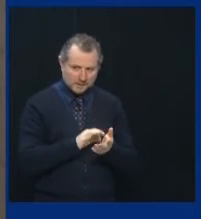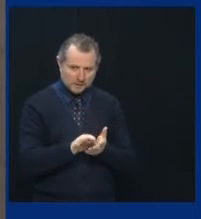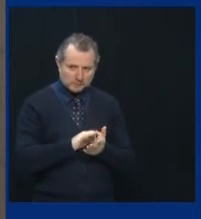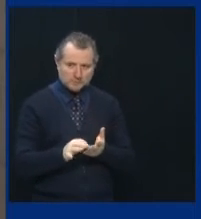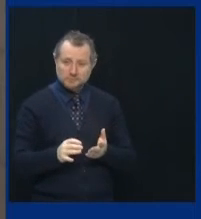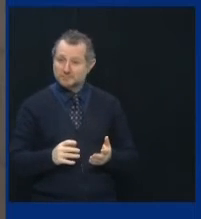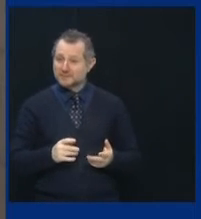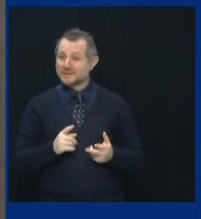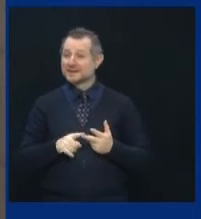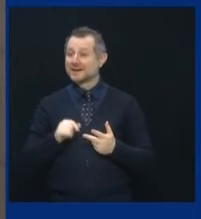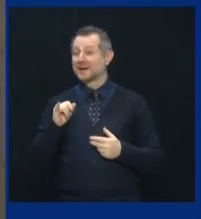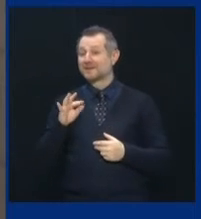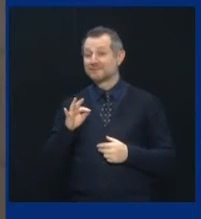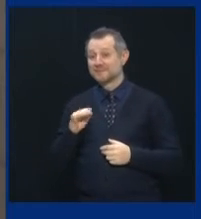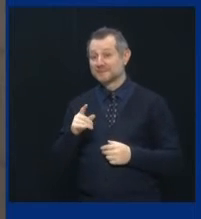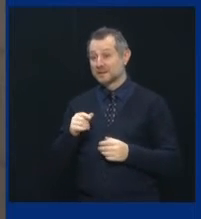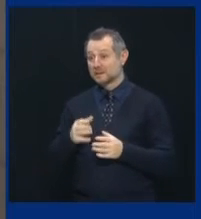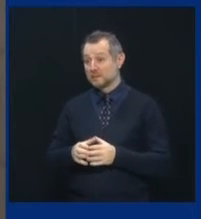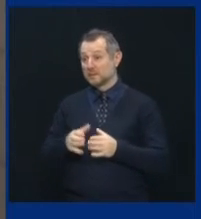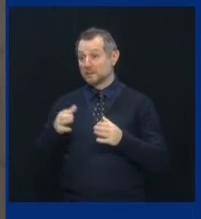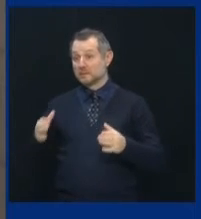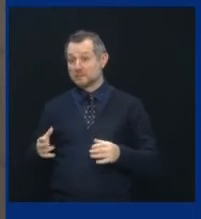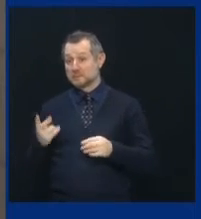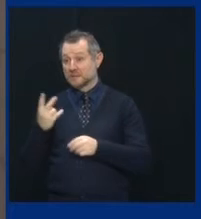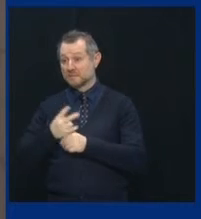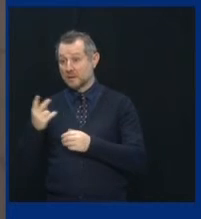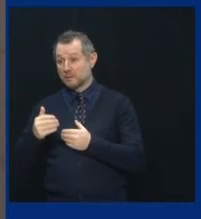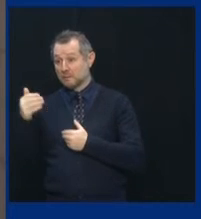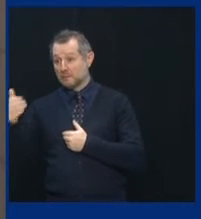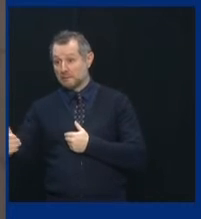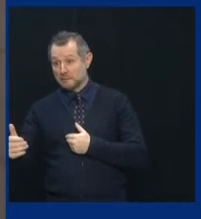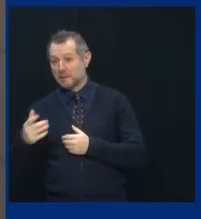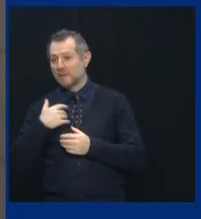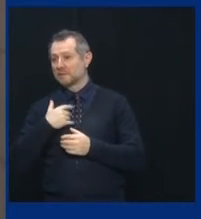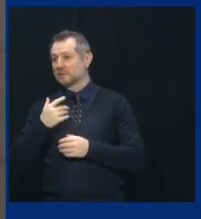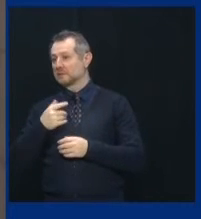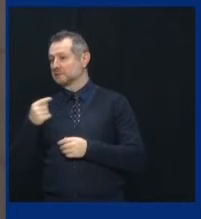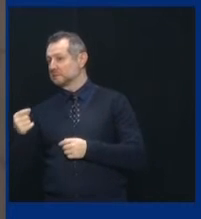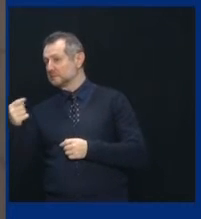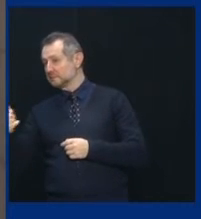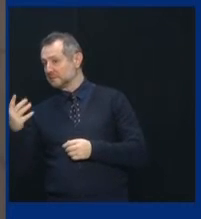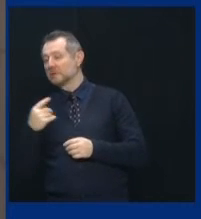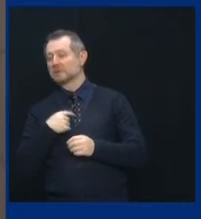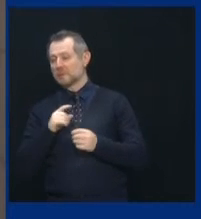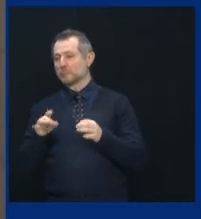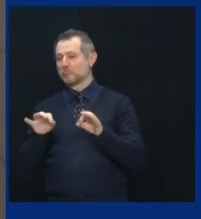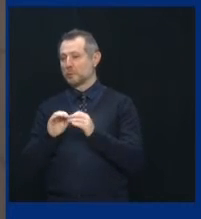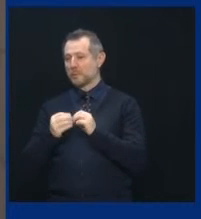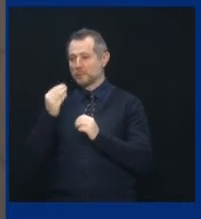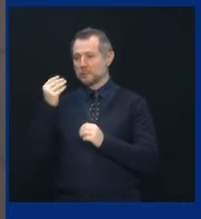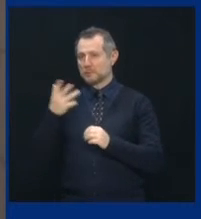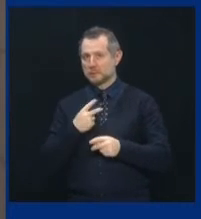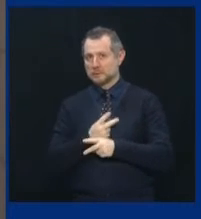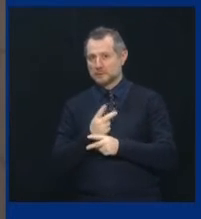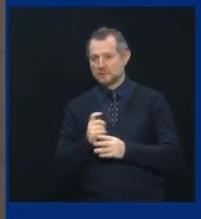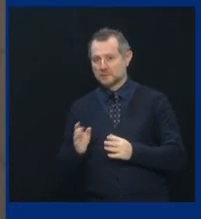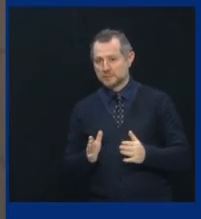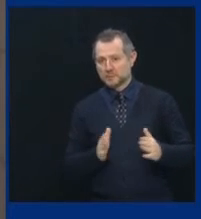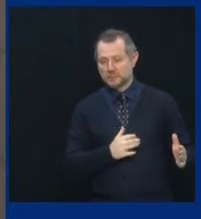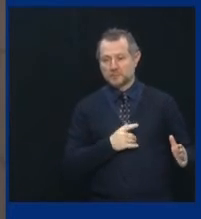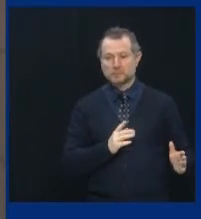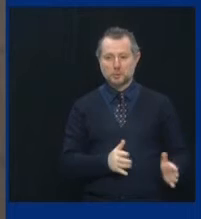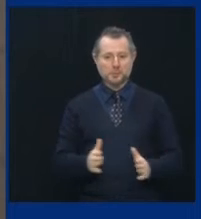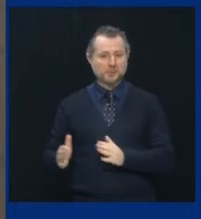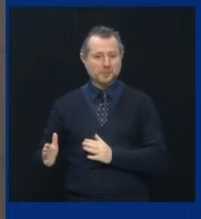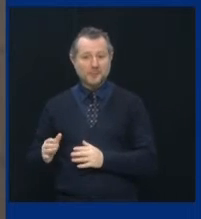within 7 days? Again, acute care, staffed beds. It's an important metric to be able to know that these hospitals can provide the type of care